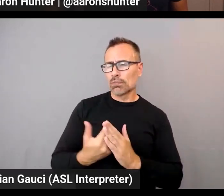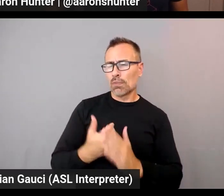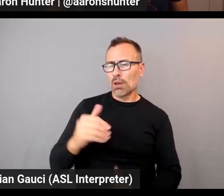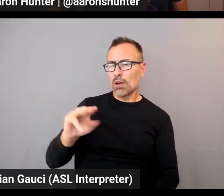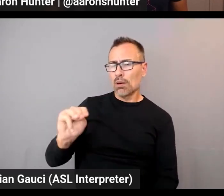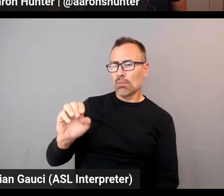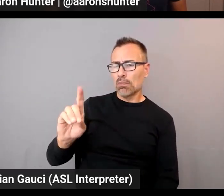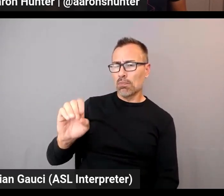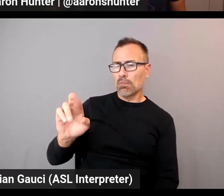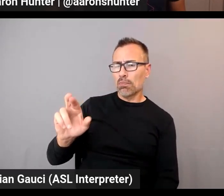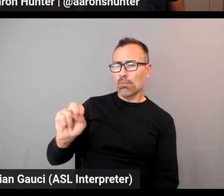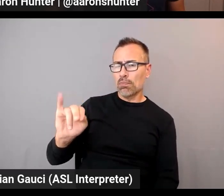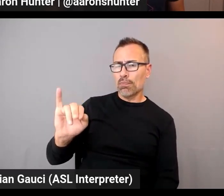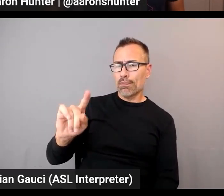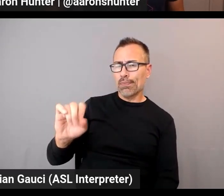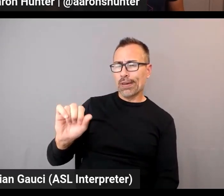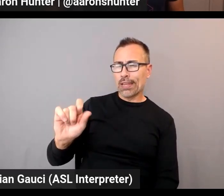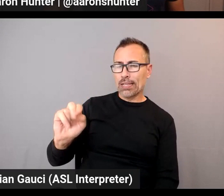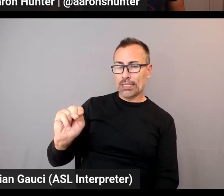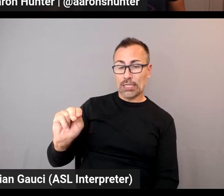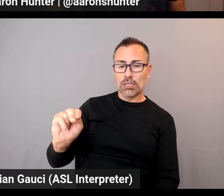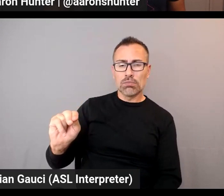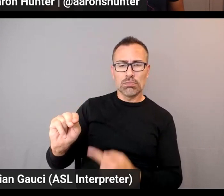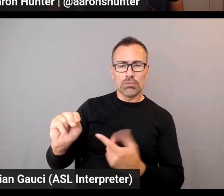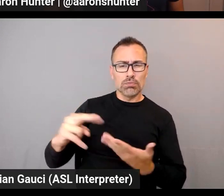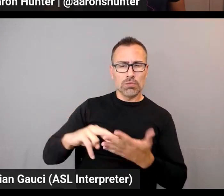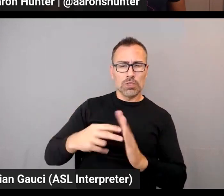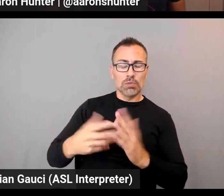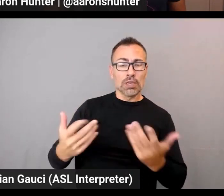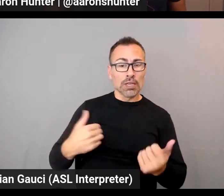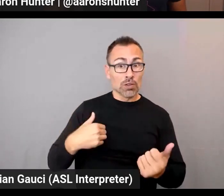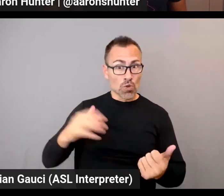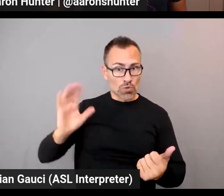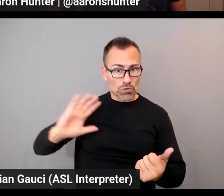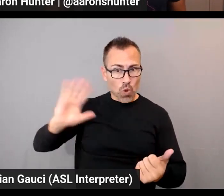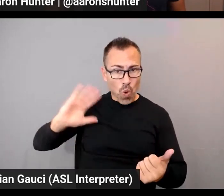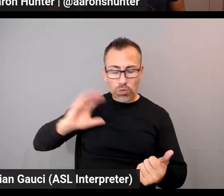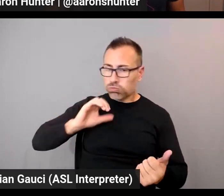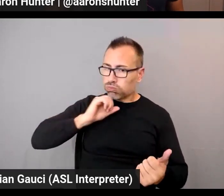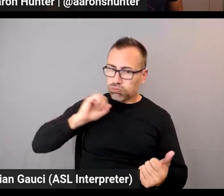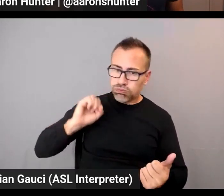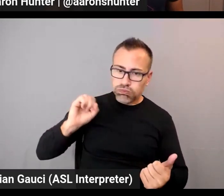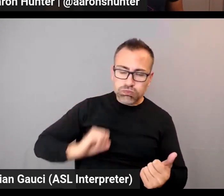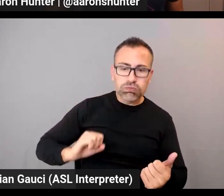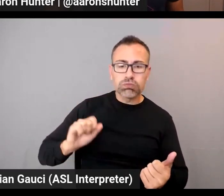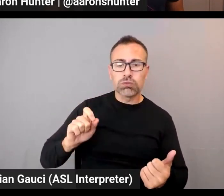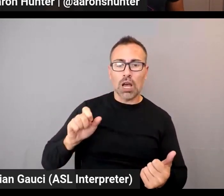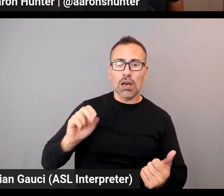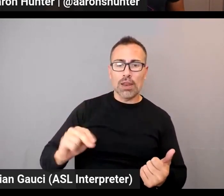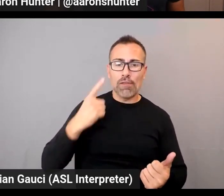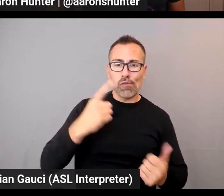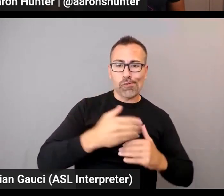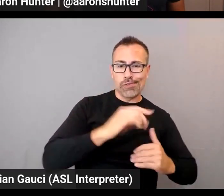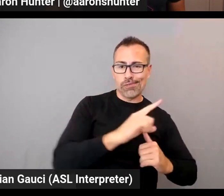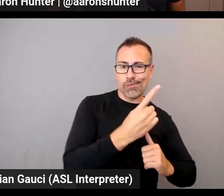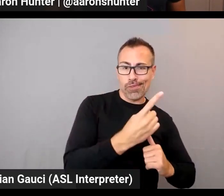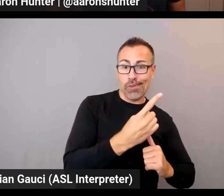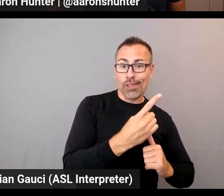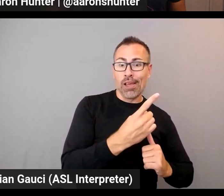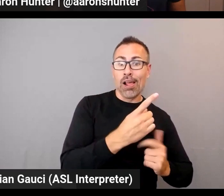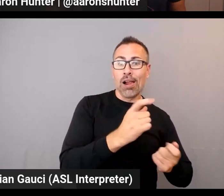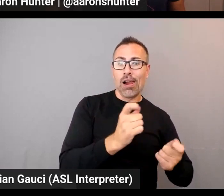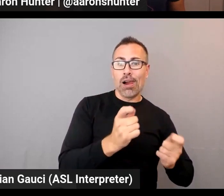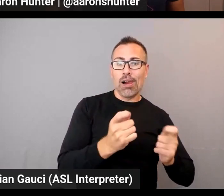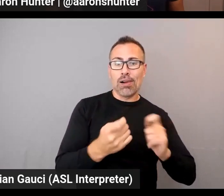those decades-old .NET framework applications that were written to run on only Windows and getting them in a